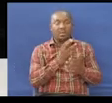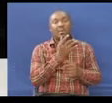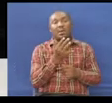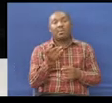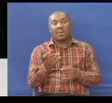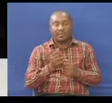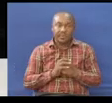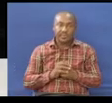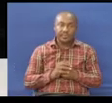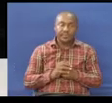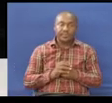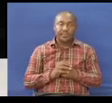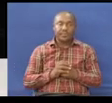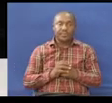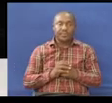Where